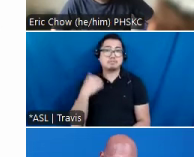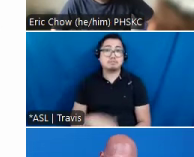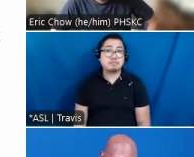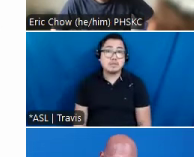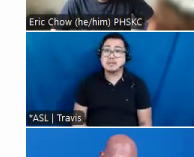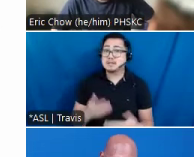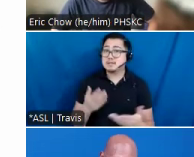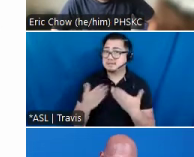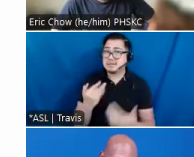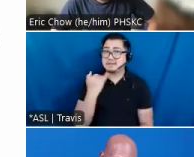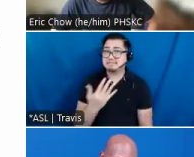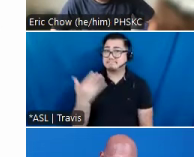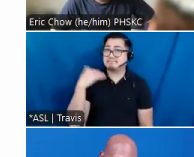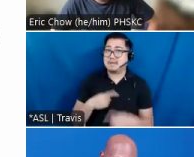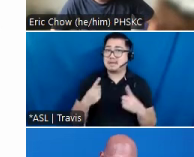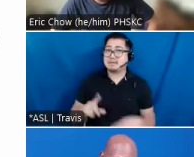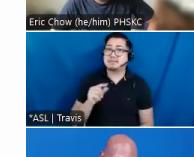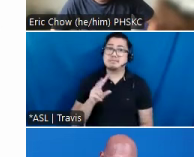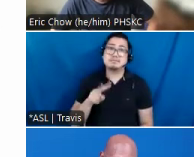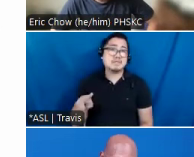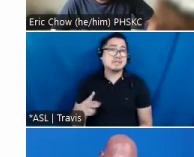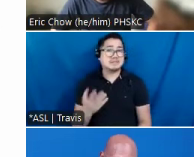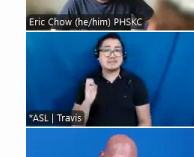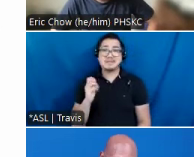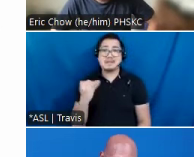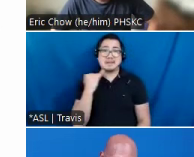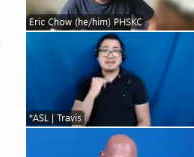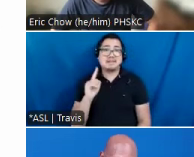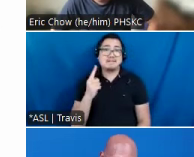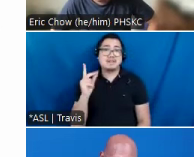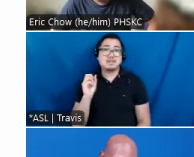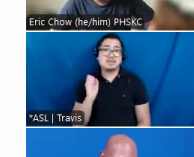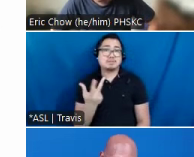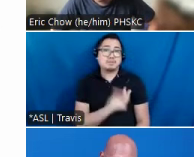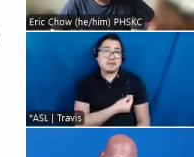in 2022, Even if we it's get in it. 2022, you only need one Okay. additional dose.